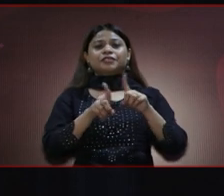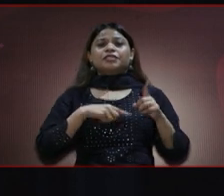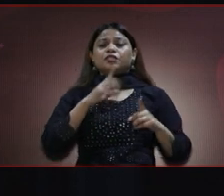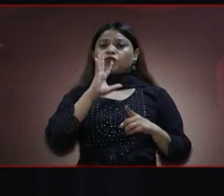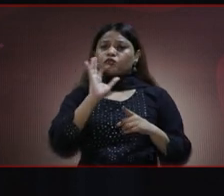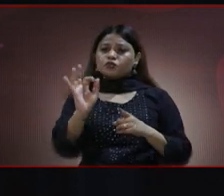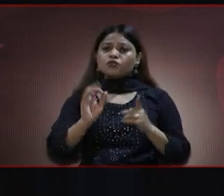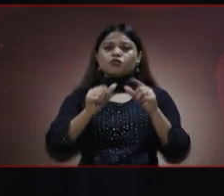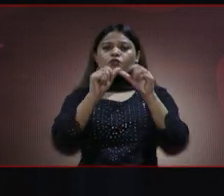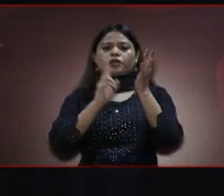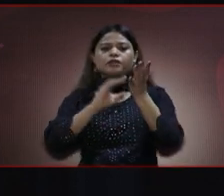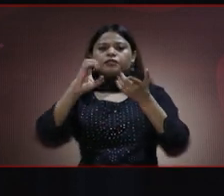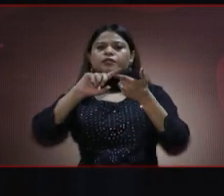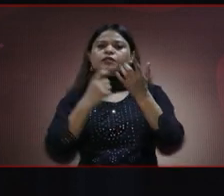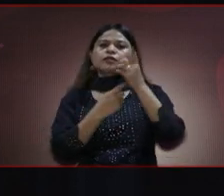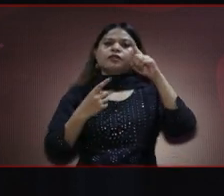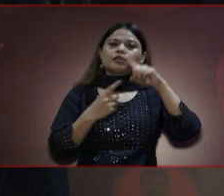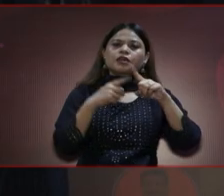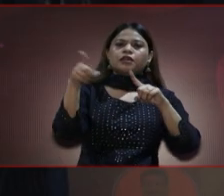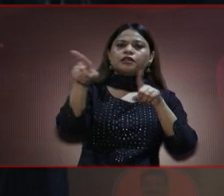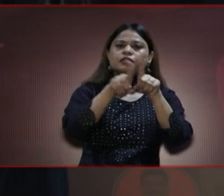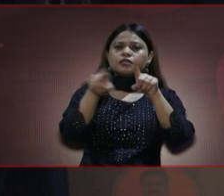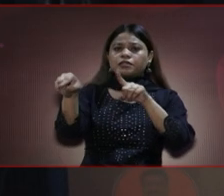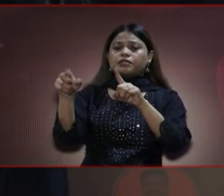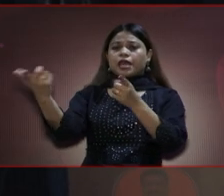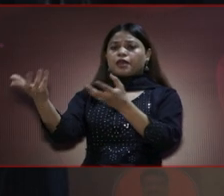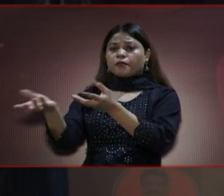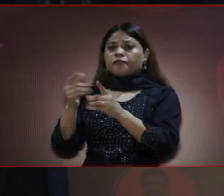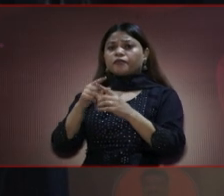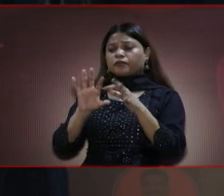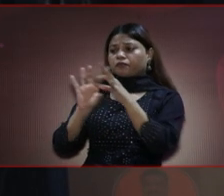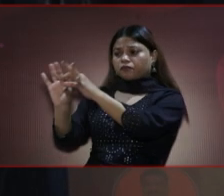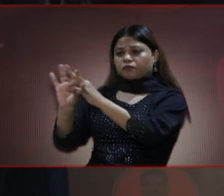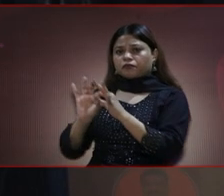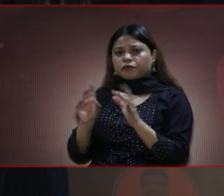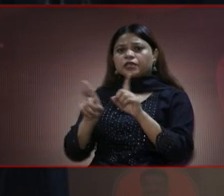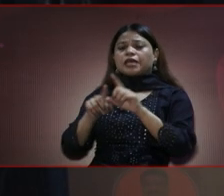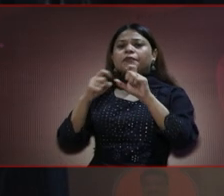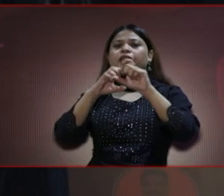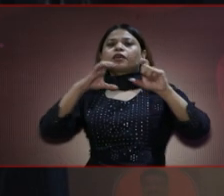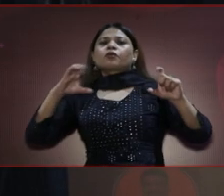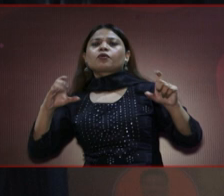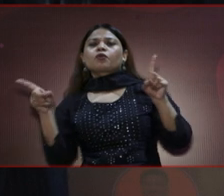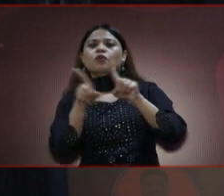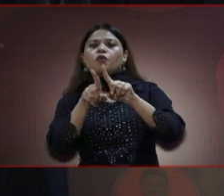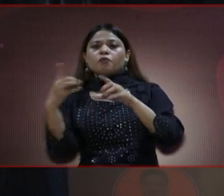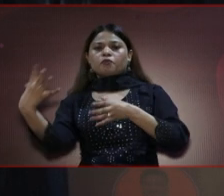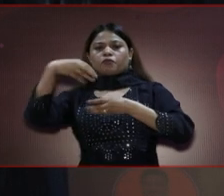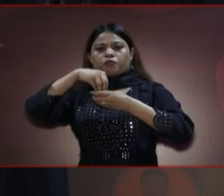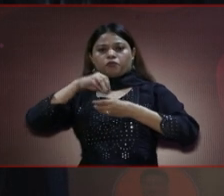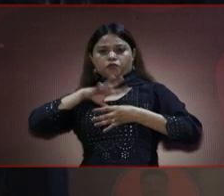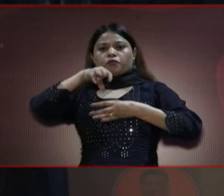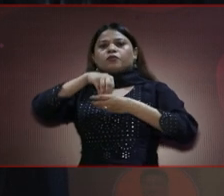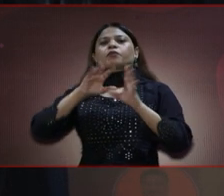to NCERT for revitalizing their supply chain and appointing new e-commerce distributors to ensure timely